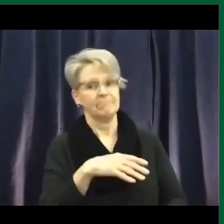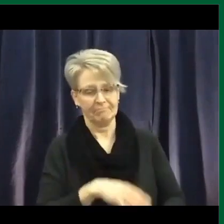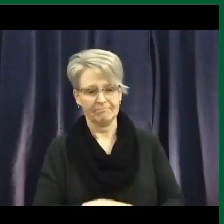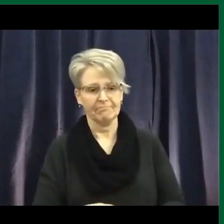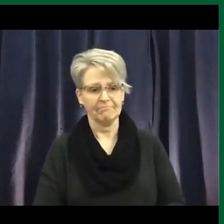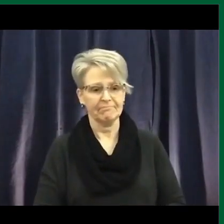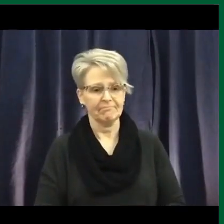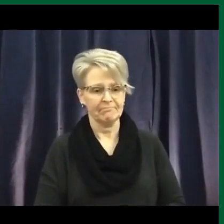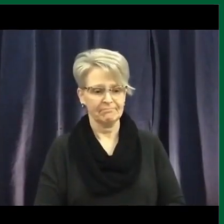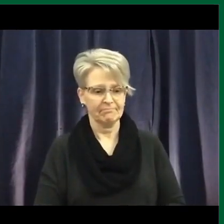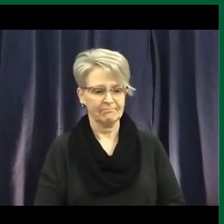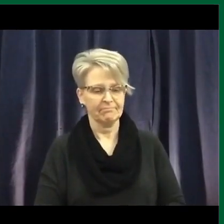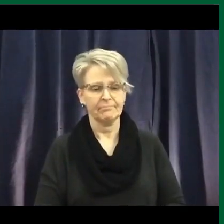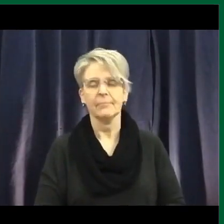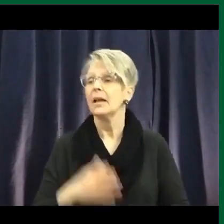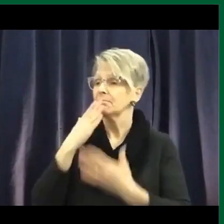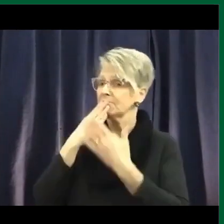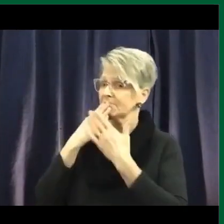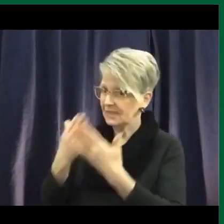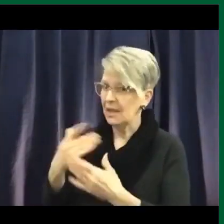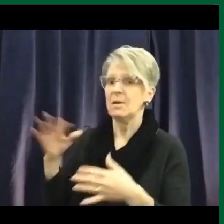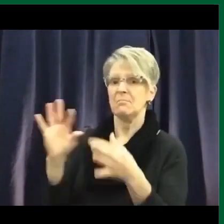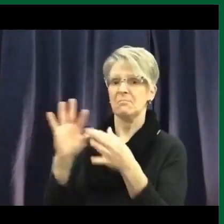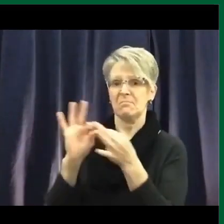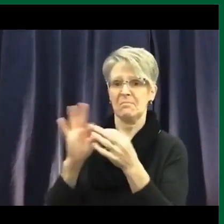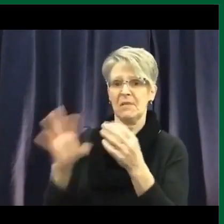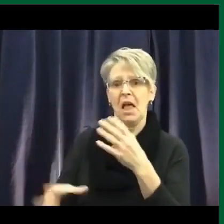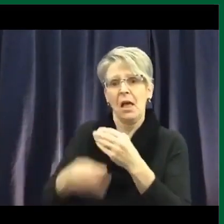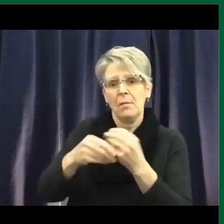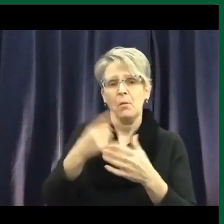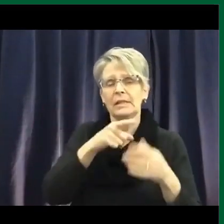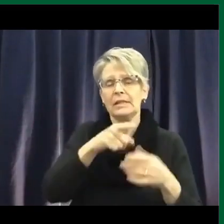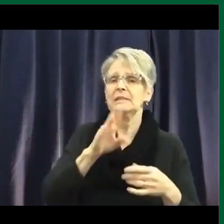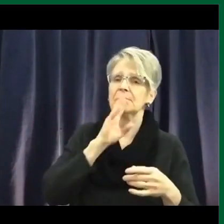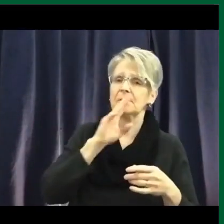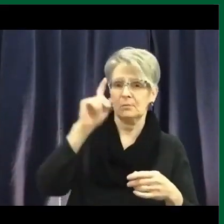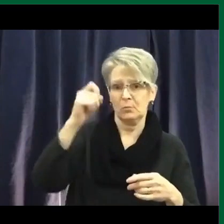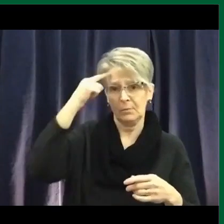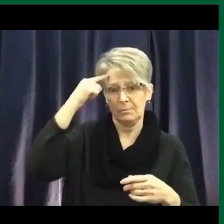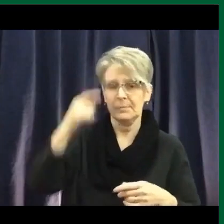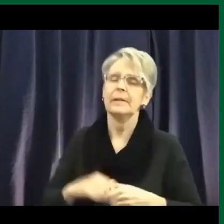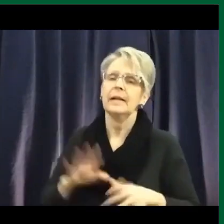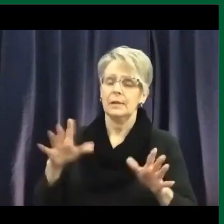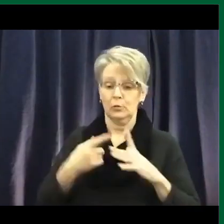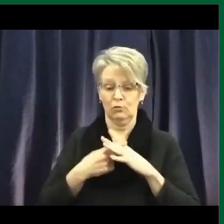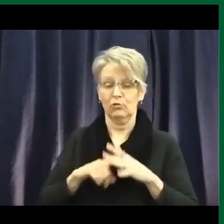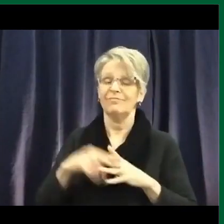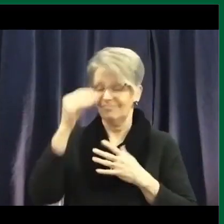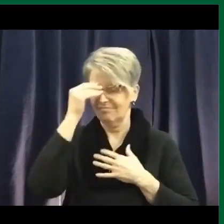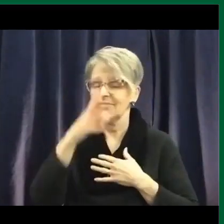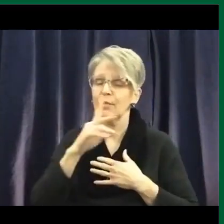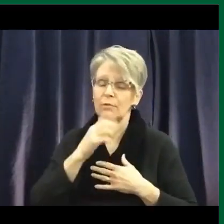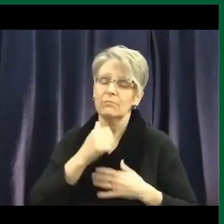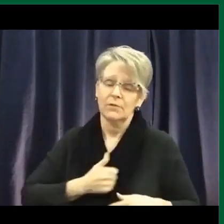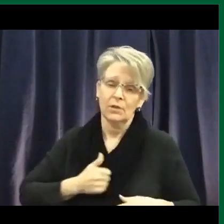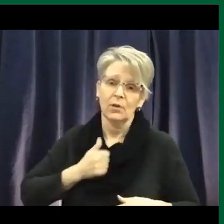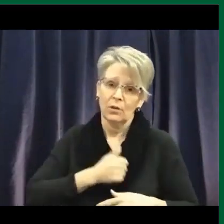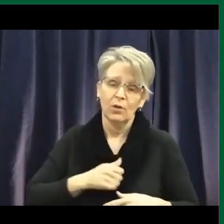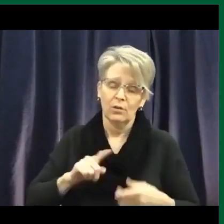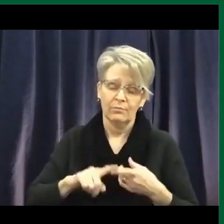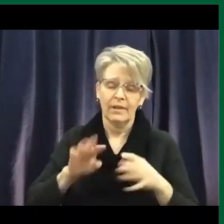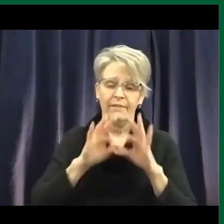additional remarks, just reinforcing what the Premier has said. So obviously, I'd like to start by offering my condolences to family and friends